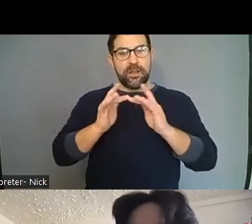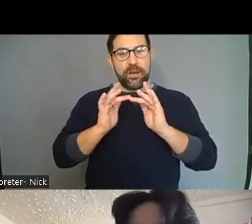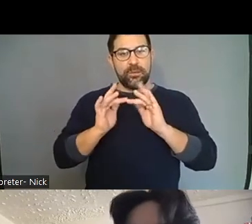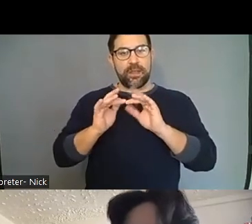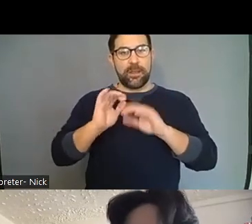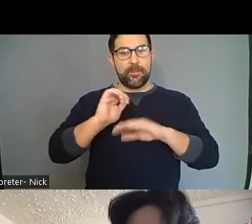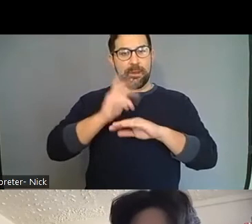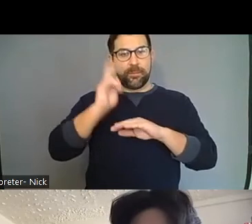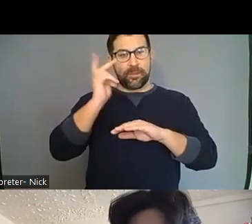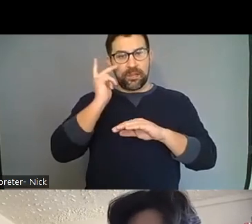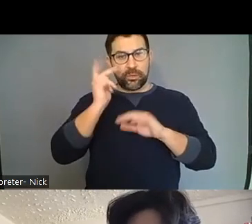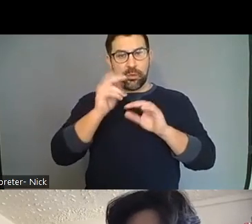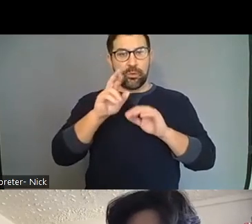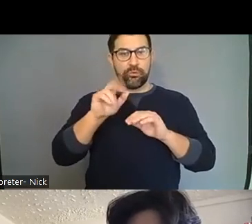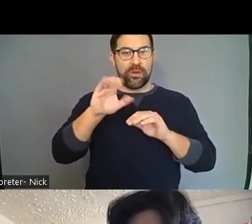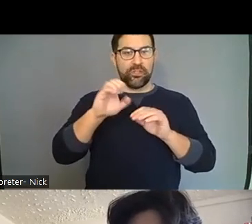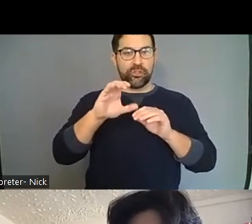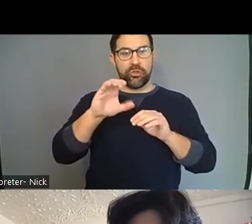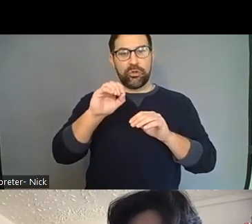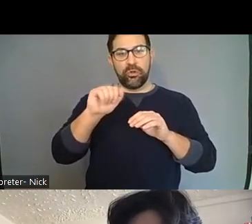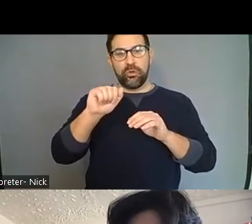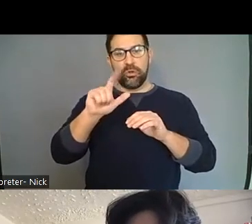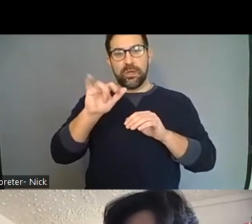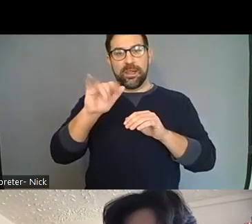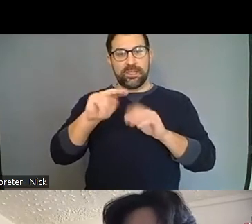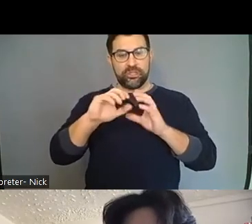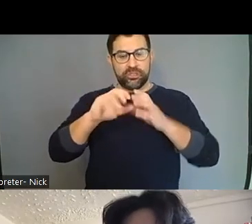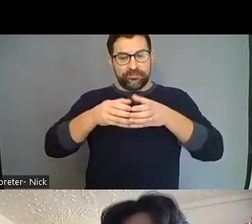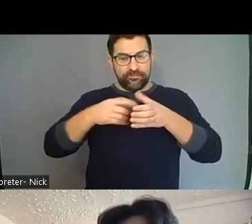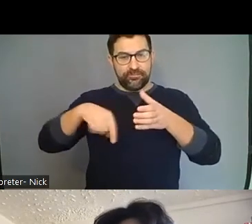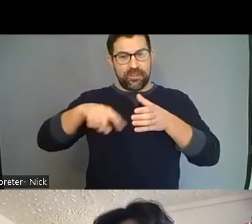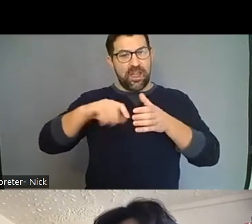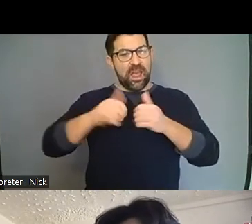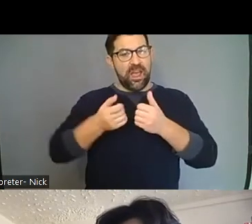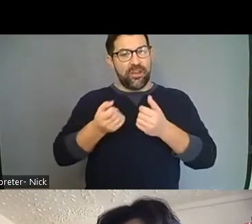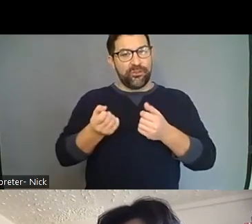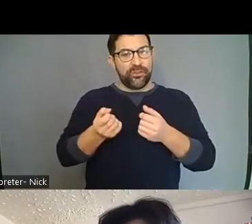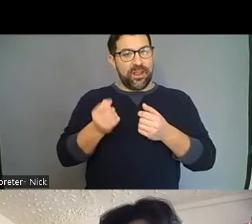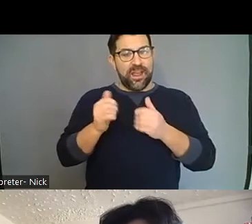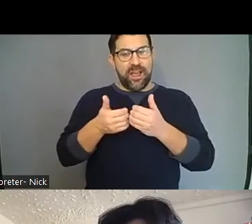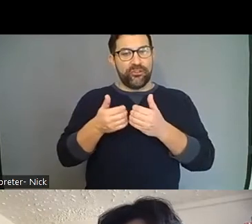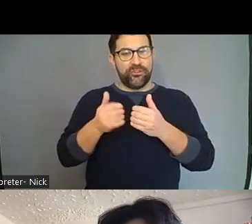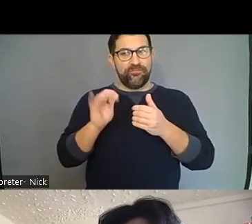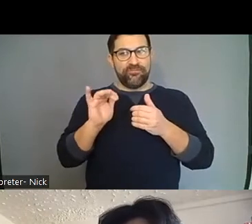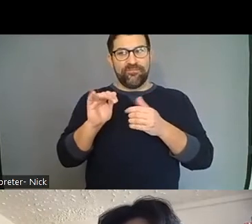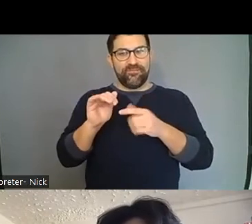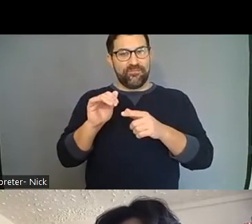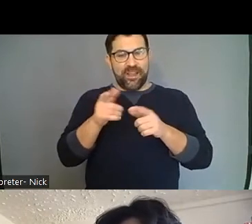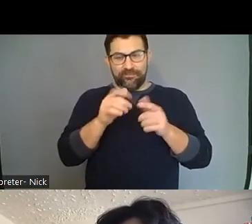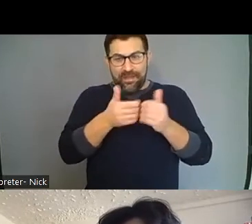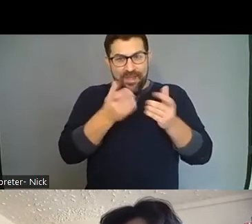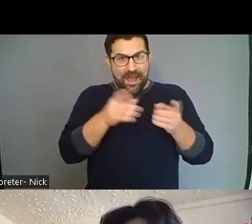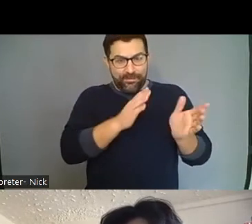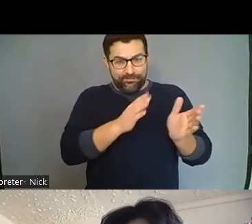you learn that together? How did you learn that yourselves? And how do you understand that Audre Lorde notion of